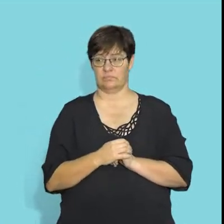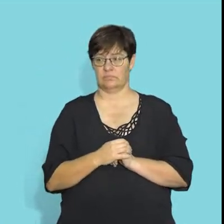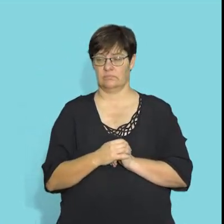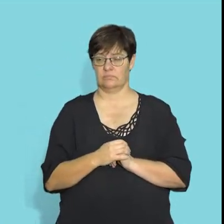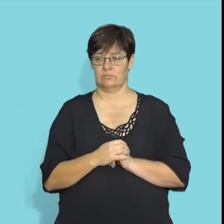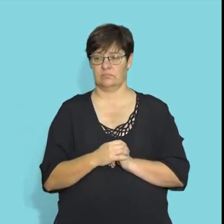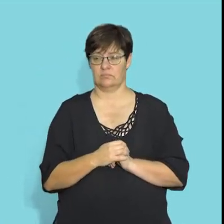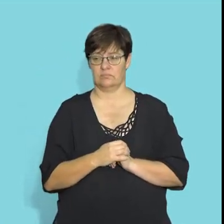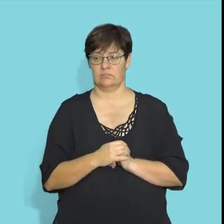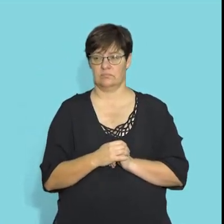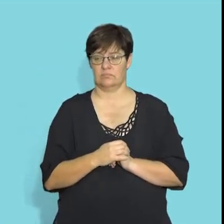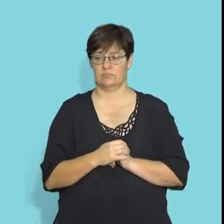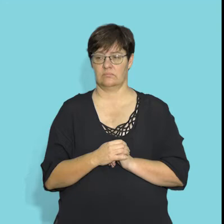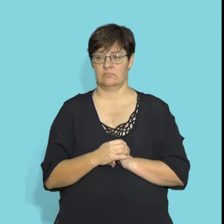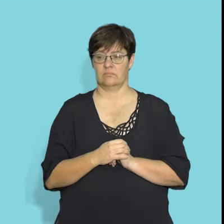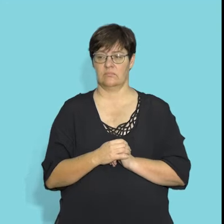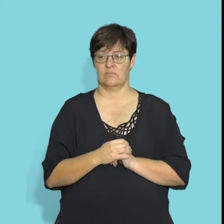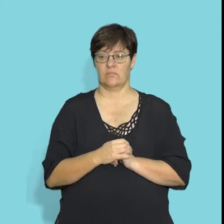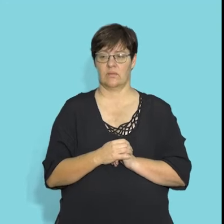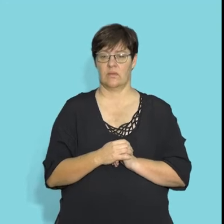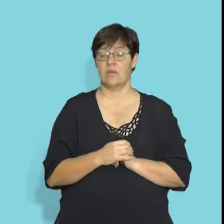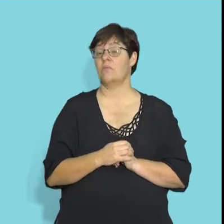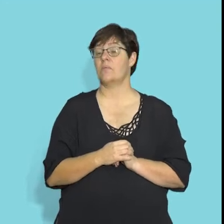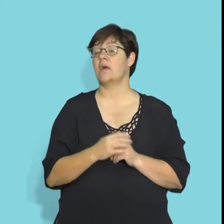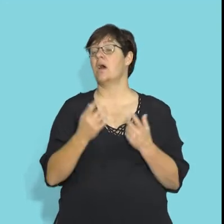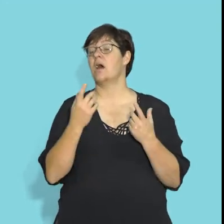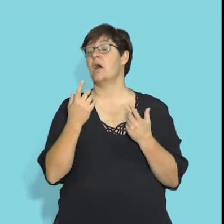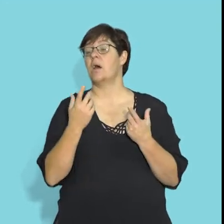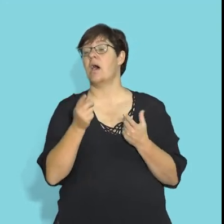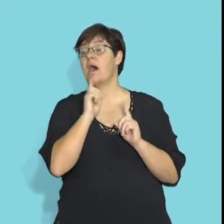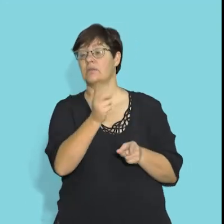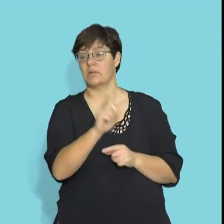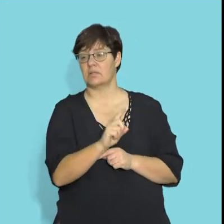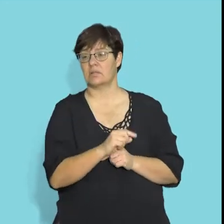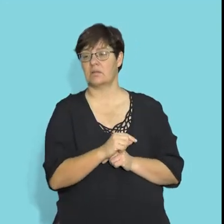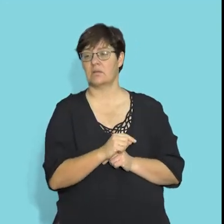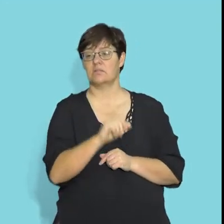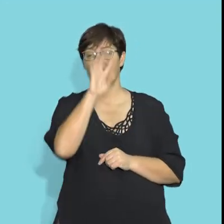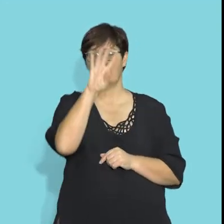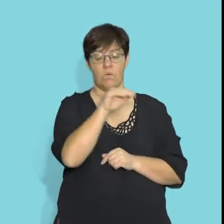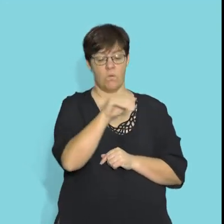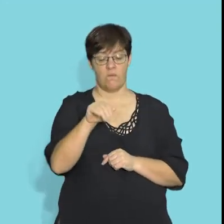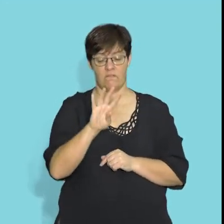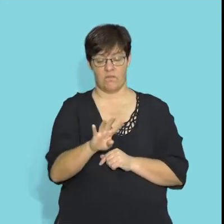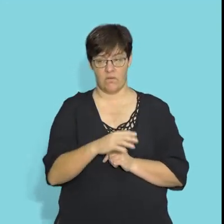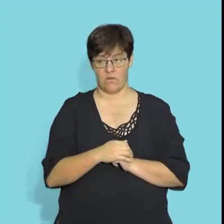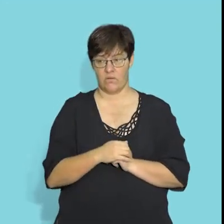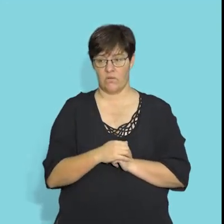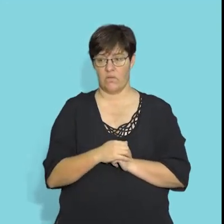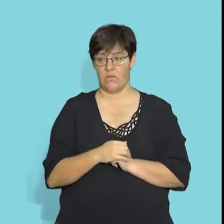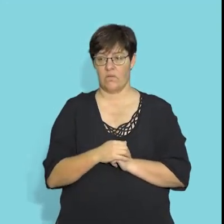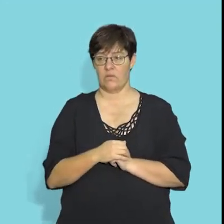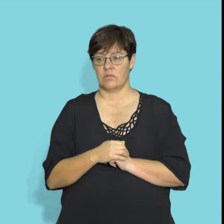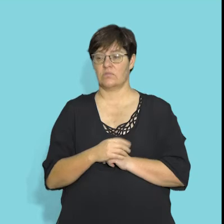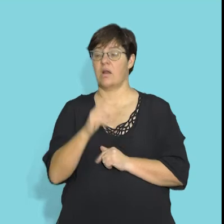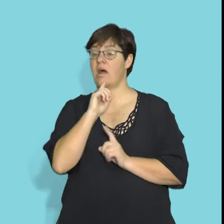going to be 4 minus 0. And what I'm going to end up with is 6 minus 2 is 4, 4 minus